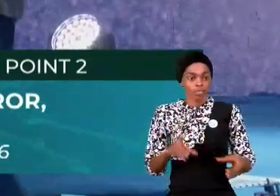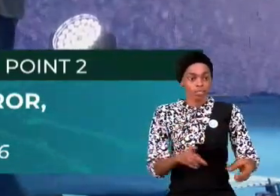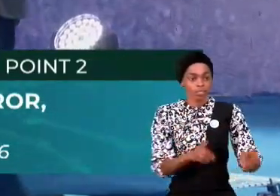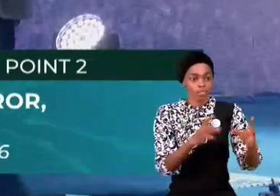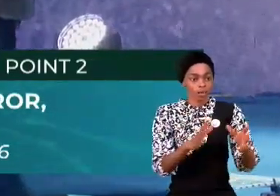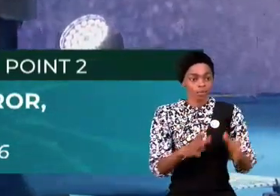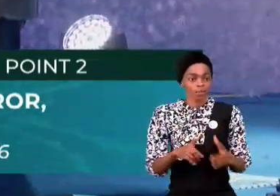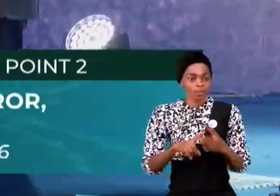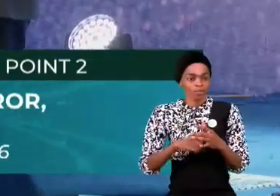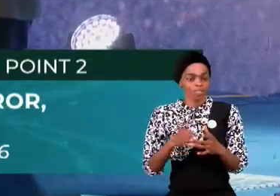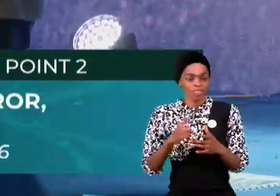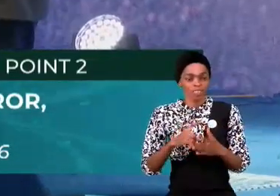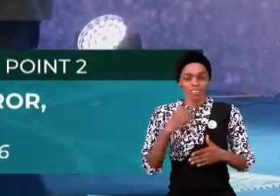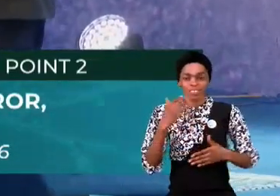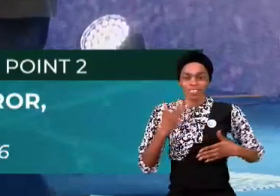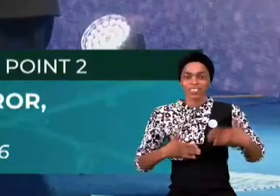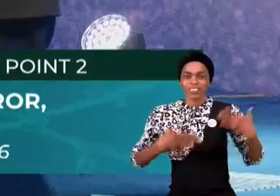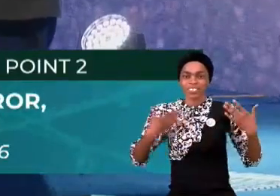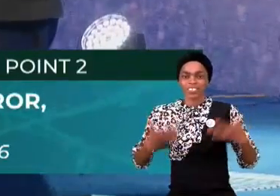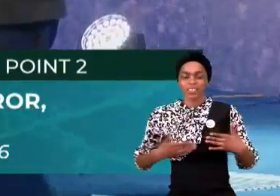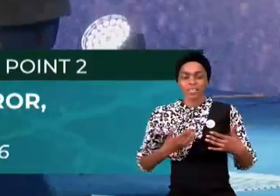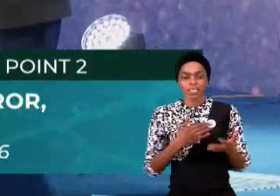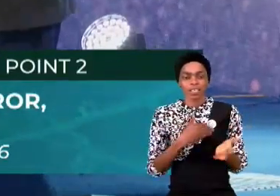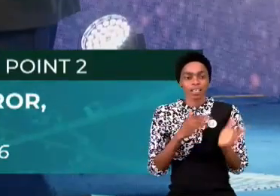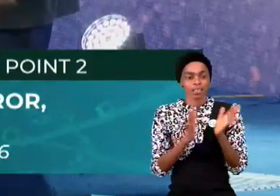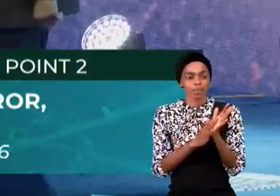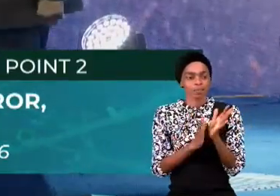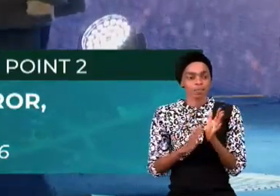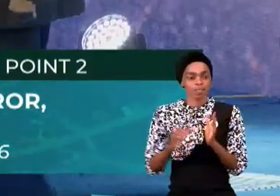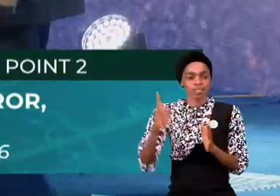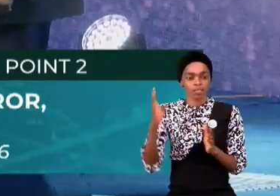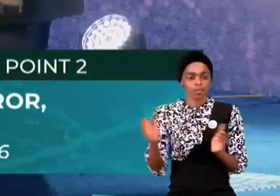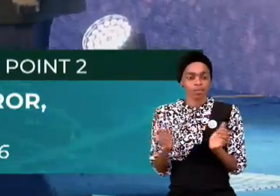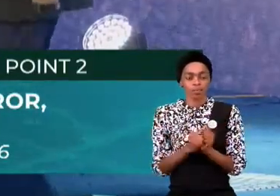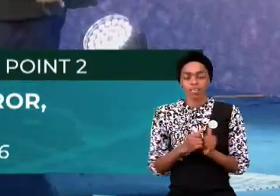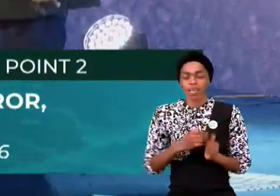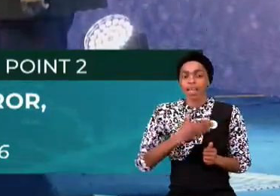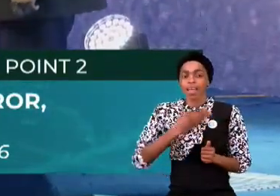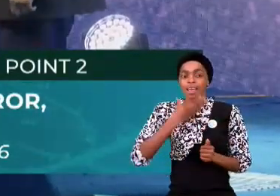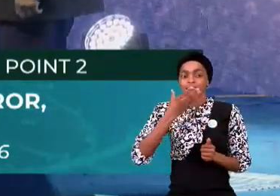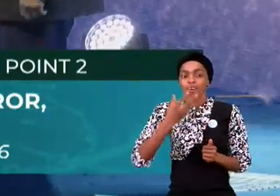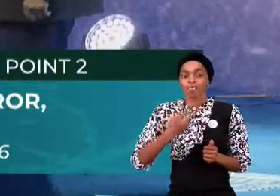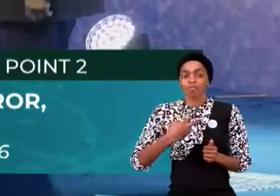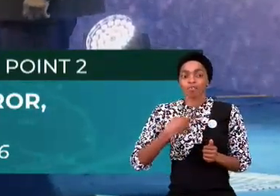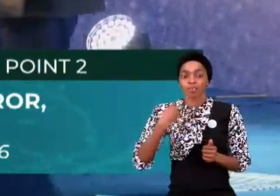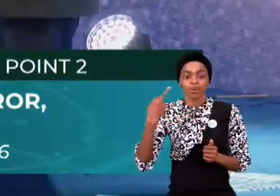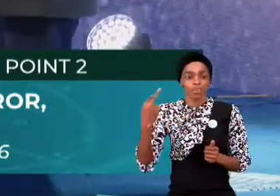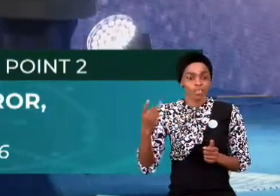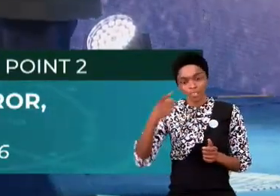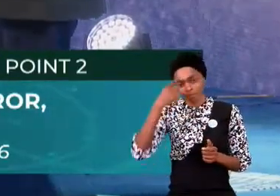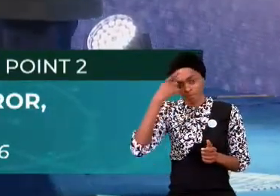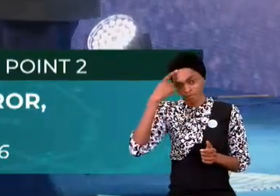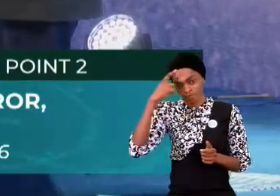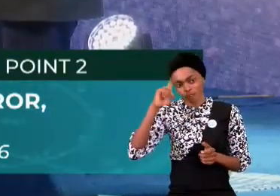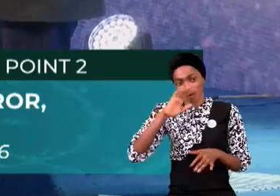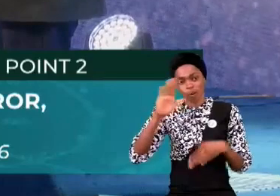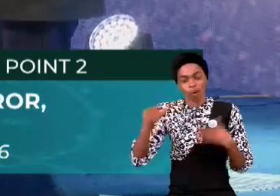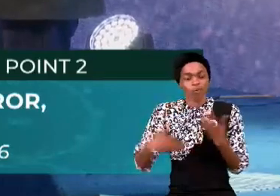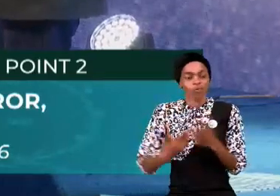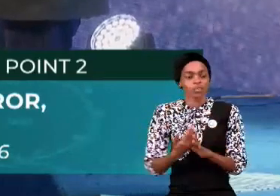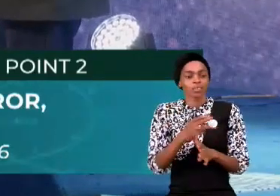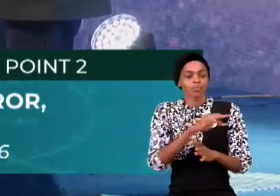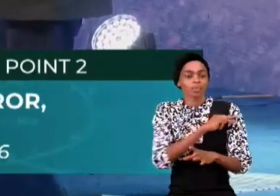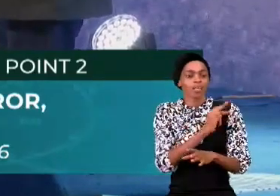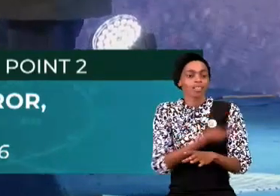For all the mighty works that they had seen. They were praising God.